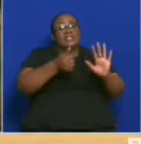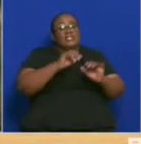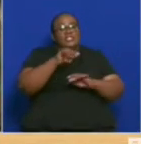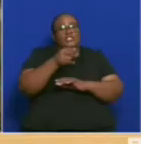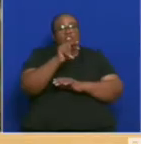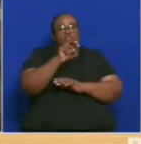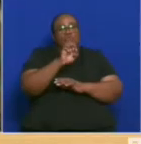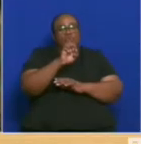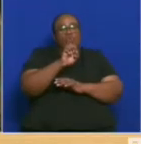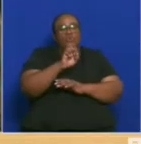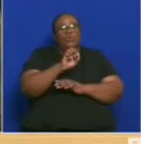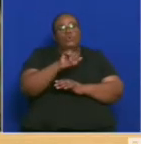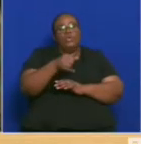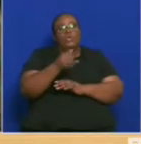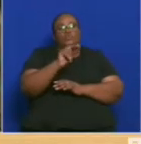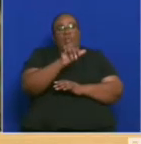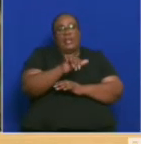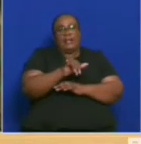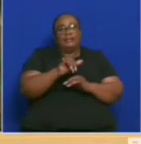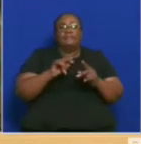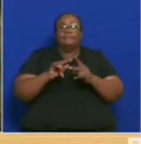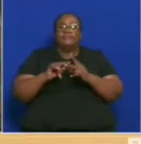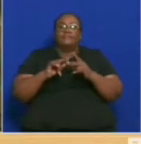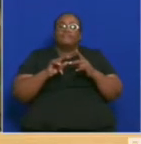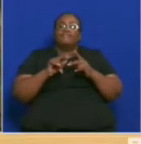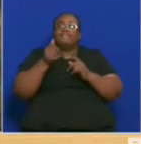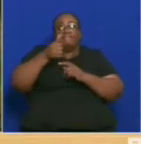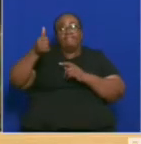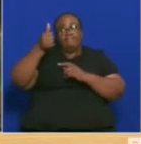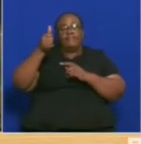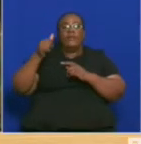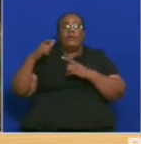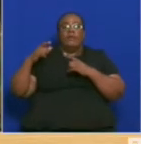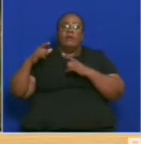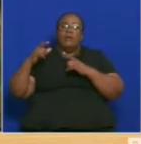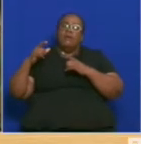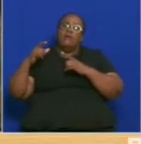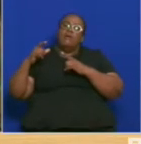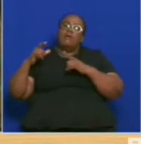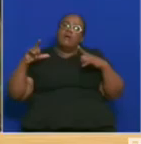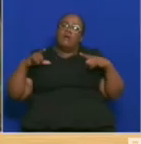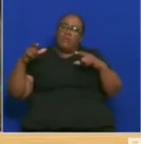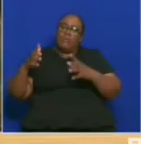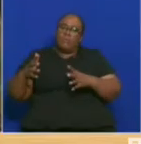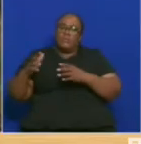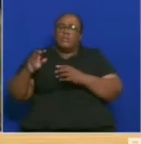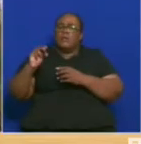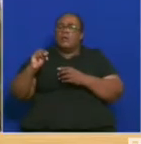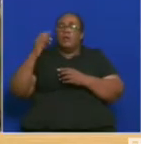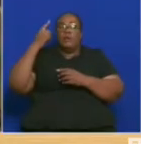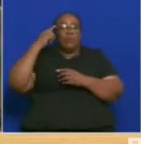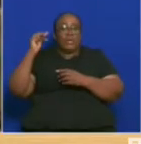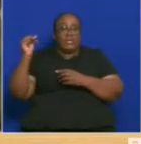convened a media briefing in which he addressed matters pertaining to developments within the South African police. Prior